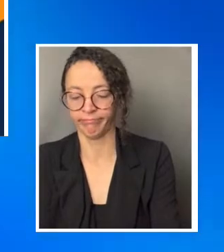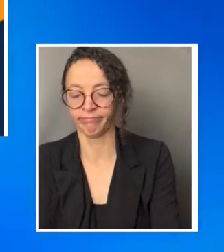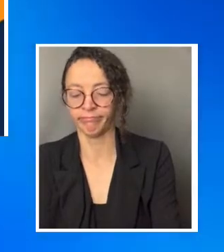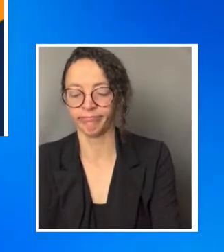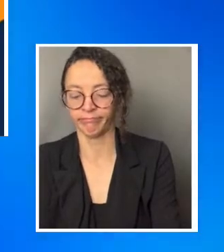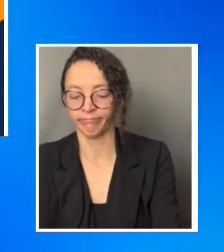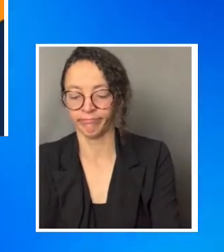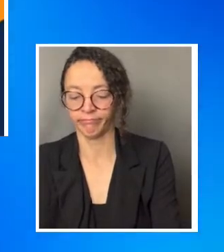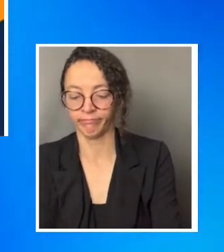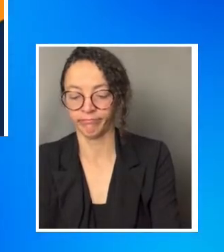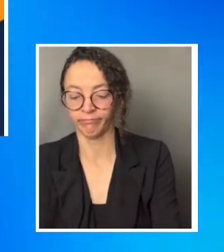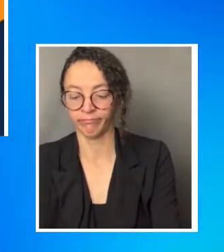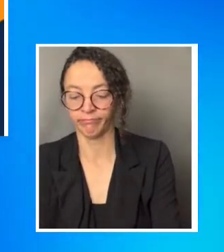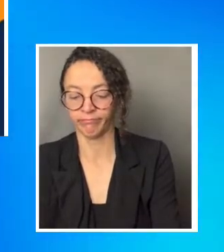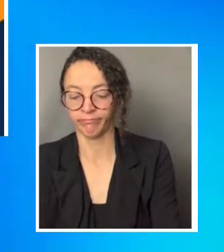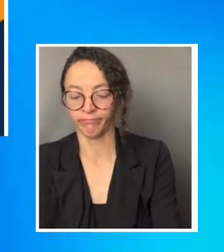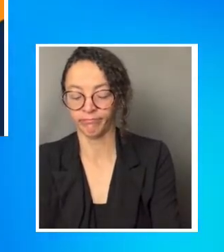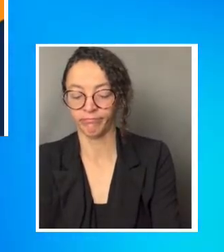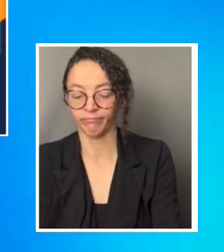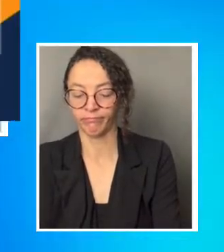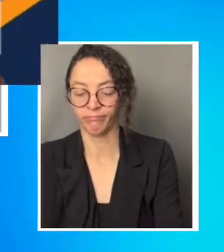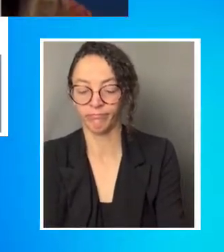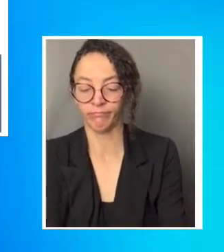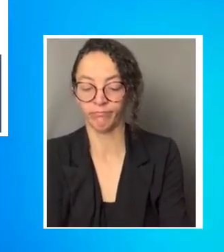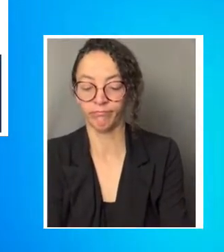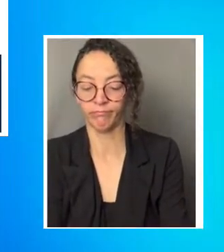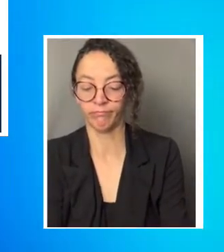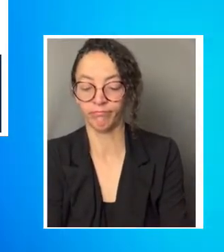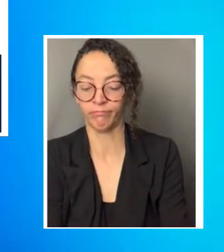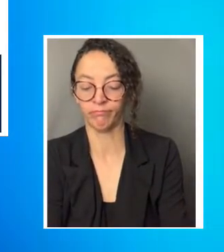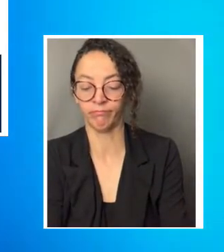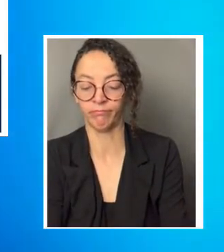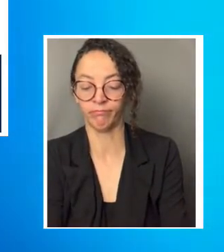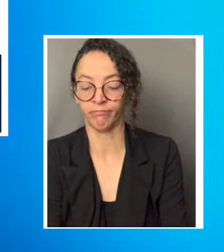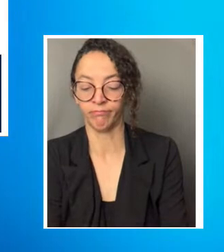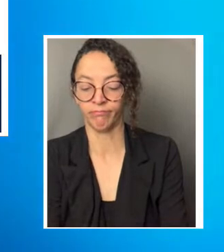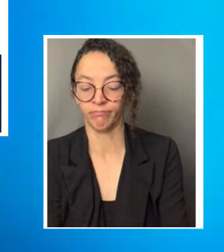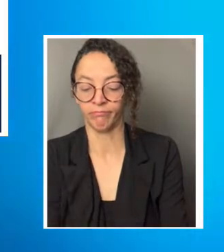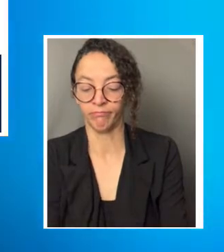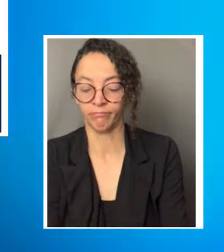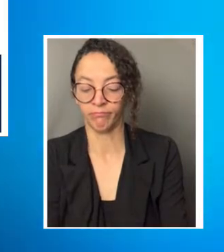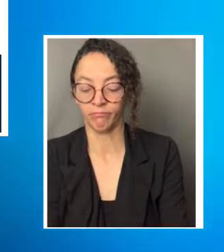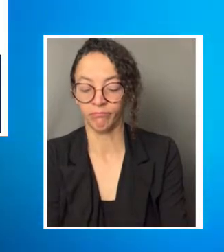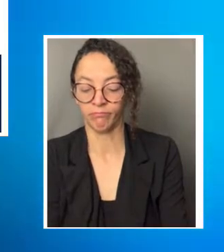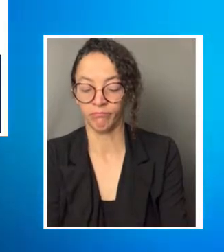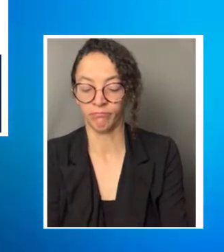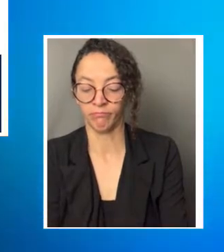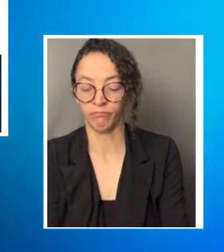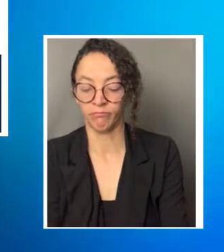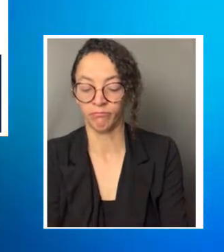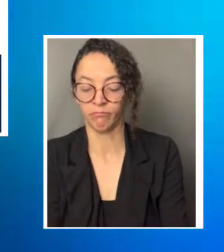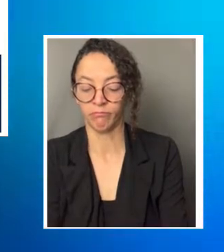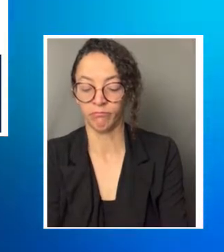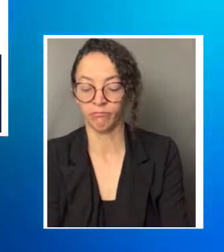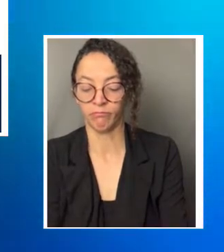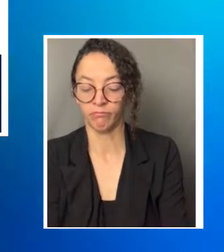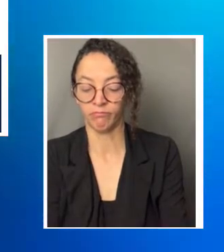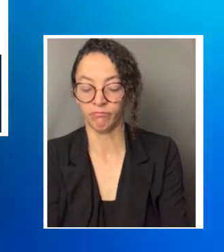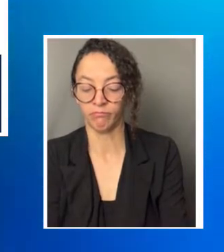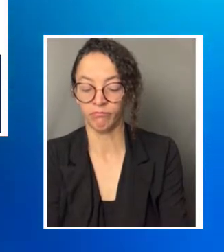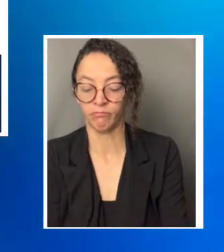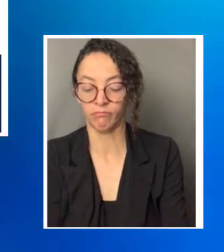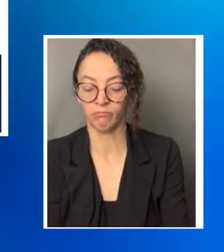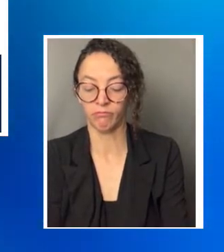Thank you. Yep. And then I'm gonna pause for like 5 seconds just Yeah, so they can so you know, answer. Yeah, so pause for like 10